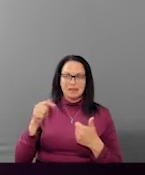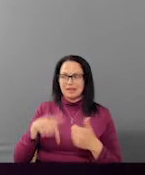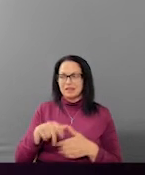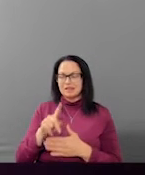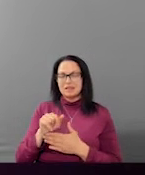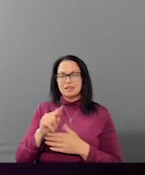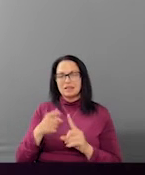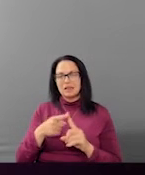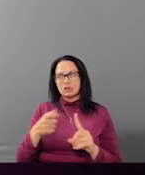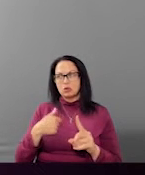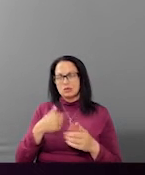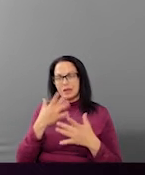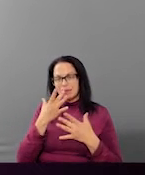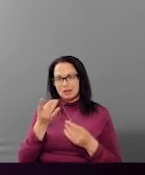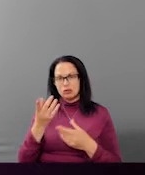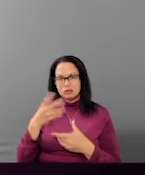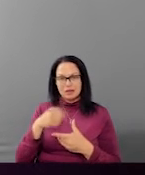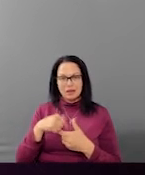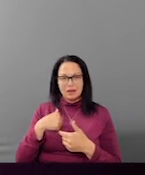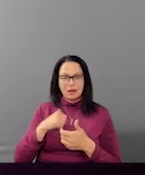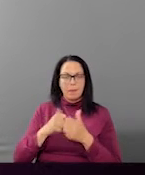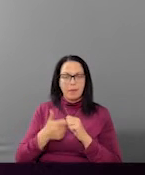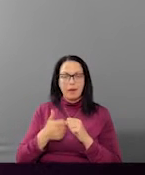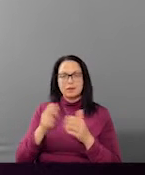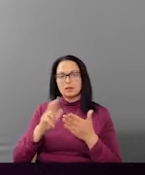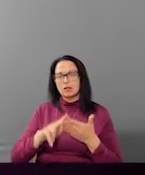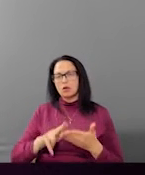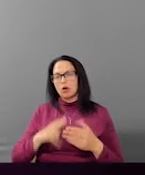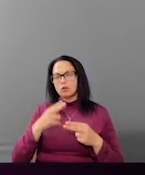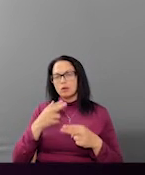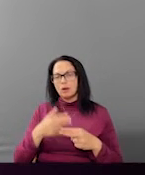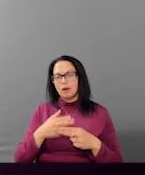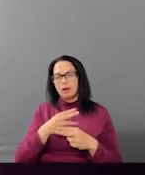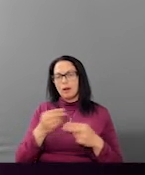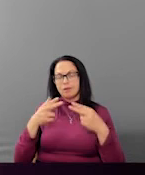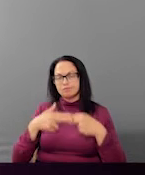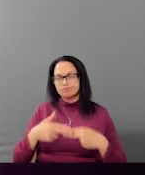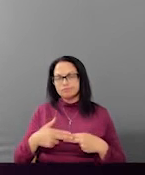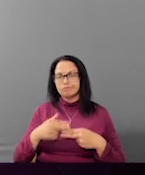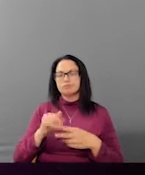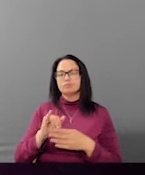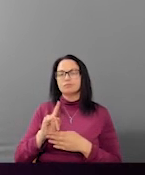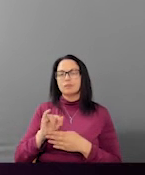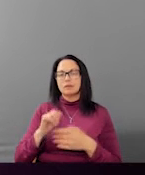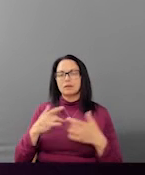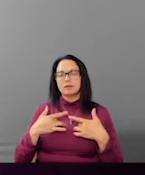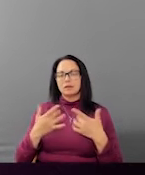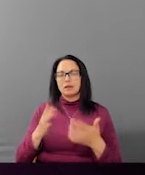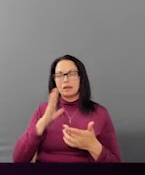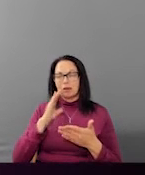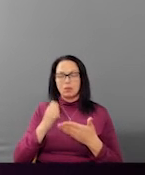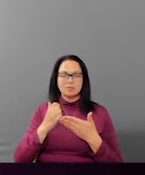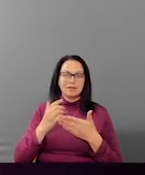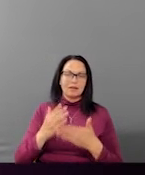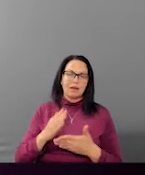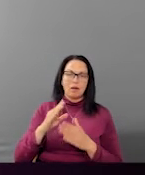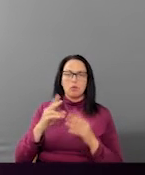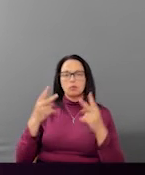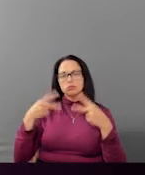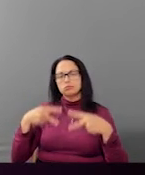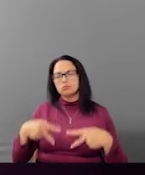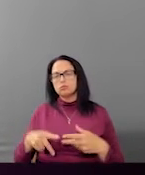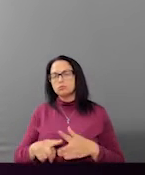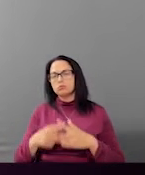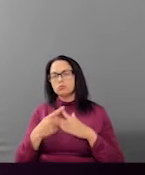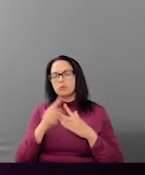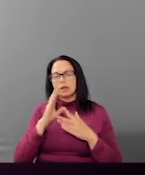that I'm interested in. I'm passing the contract name and this flag index events that will kind of give us some helper code to get started, and it'll automatically